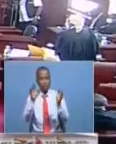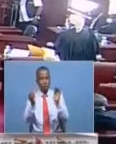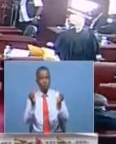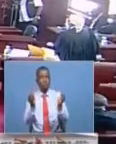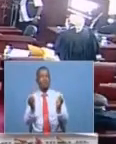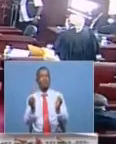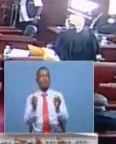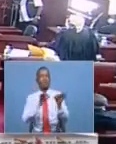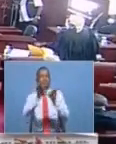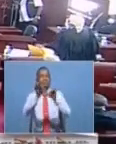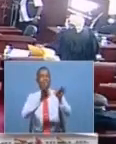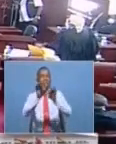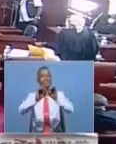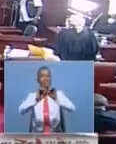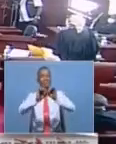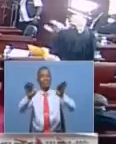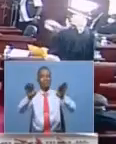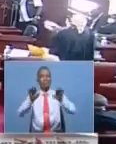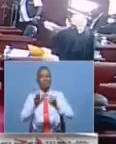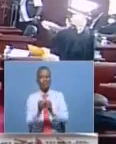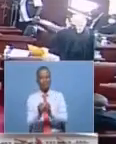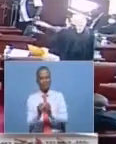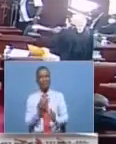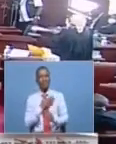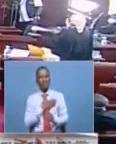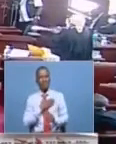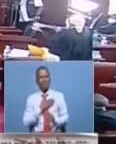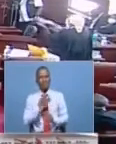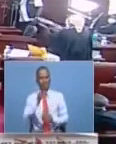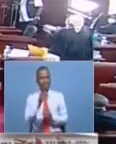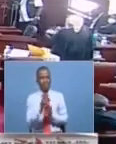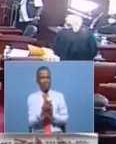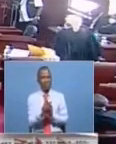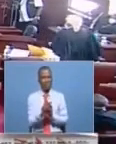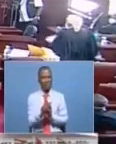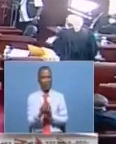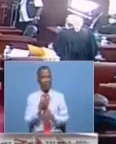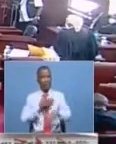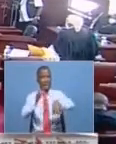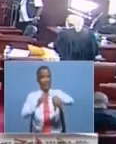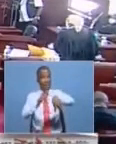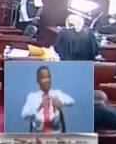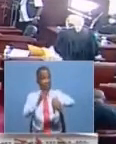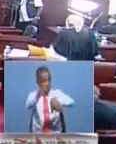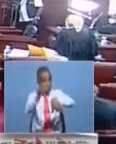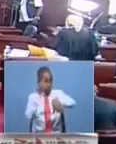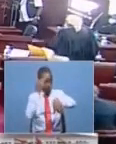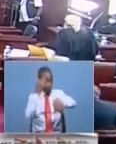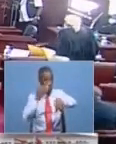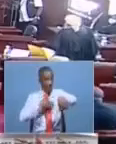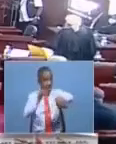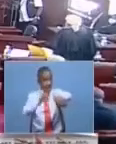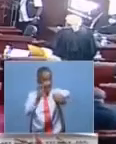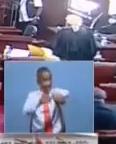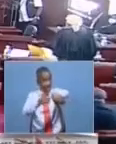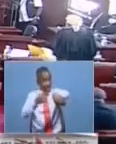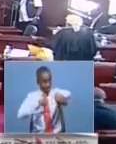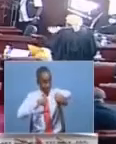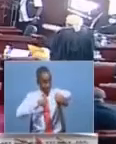So let him address it. My lord, I hope you are not taking that time out of my time. I think the clock.